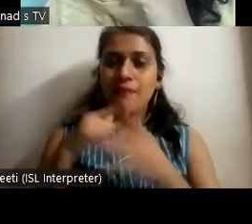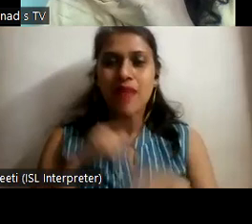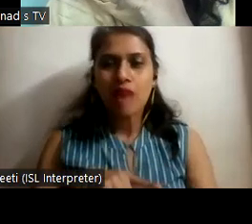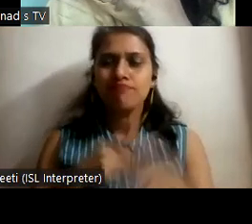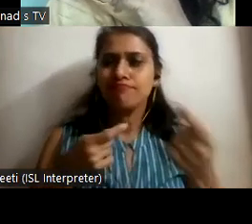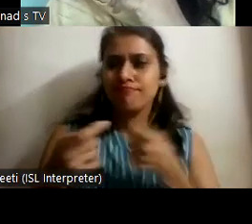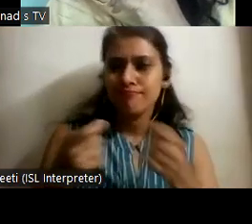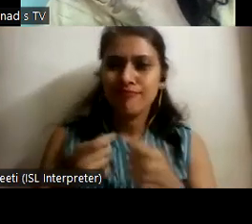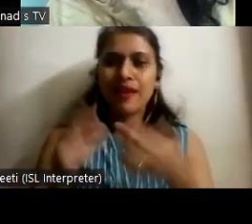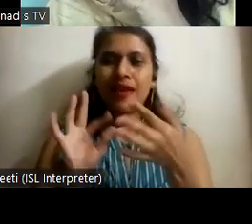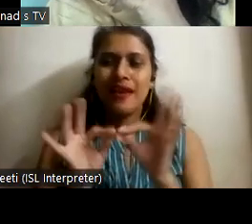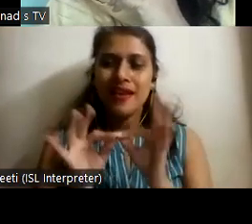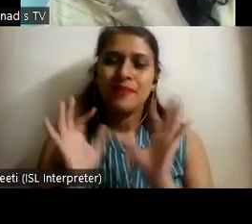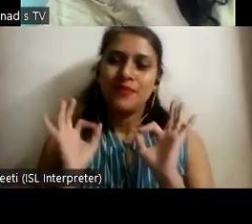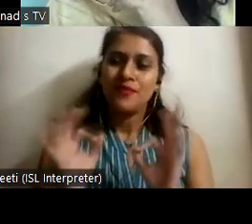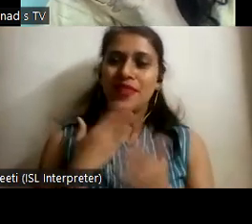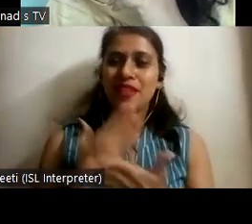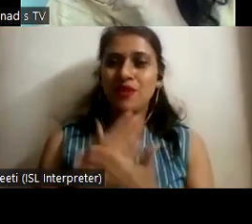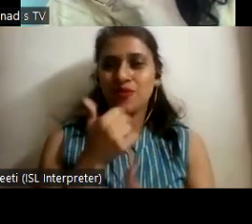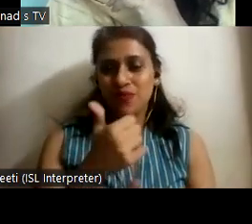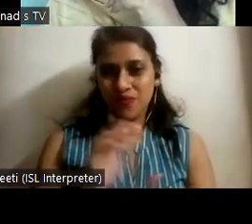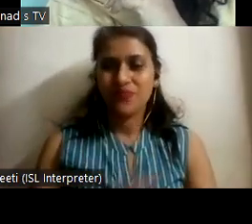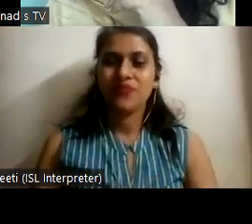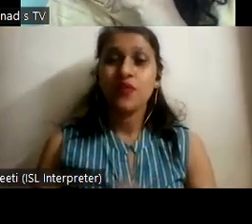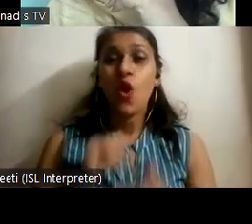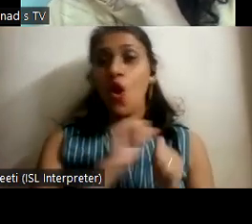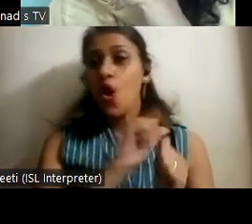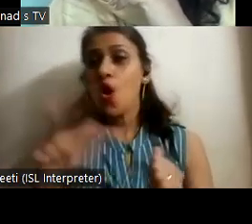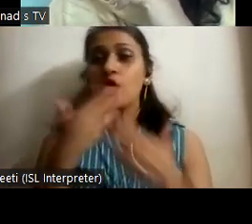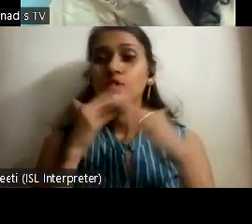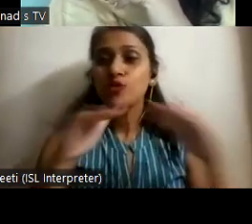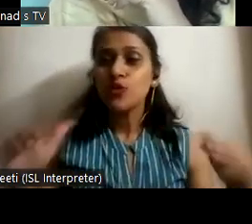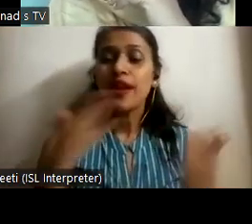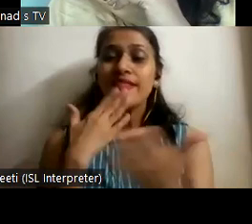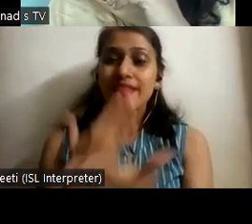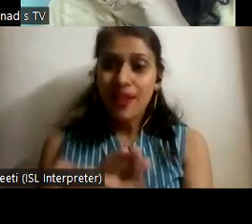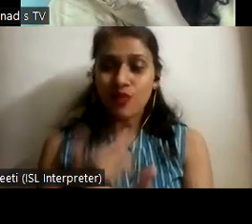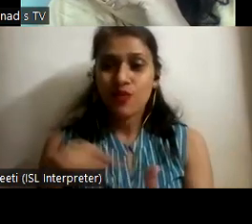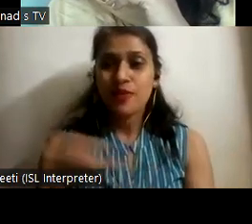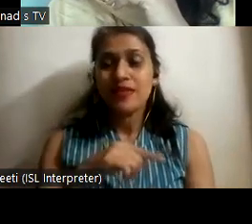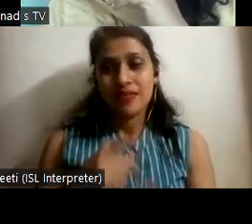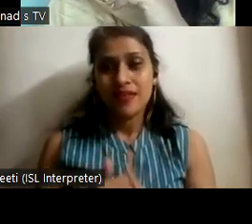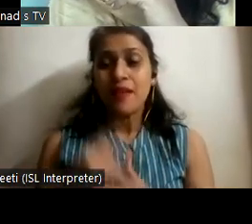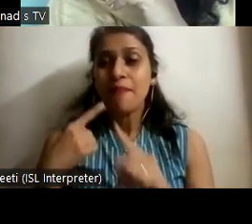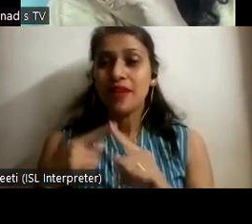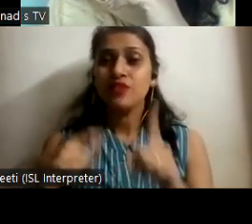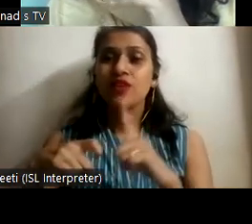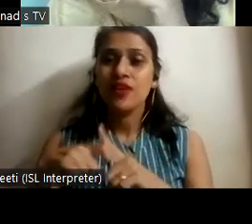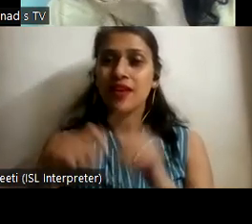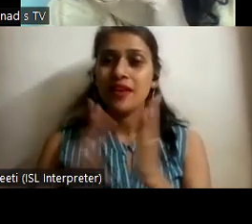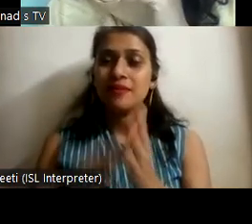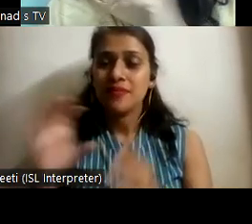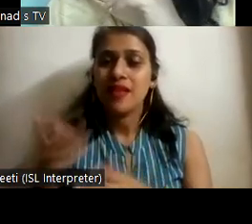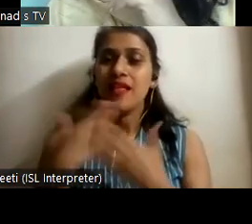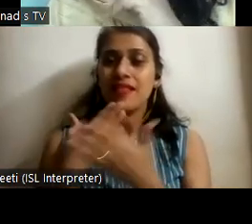much to both of you, Arun sir and Preeti ji. Thanks to all the students. Thank you from the CDRT team, all the moderators, Devanshi,